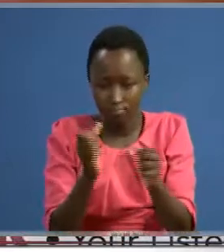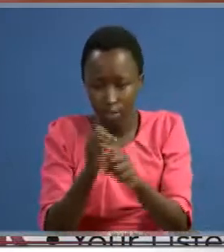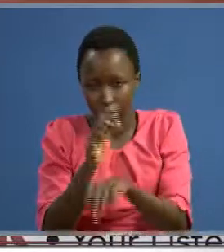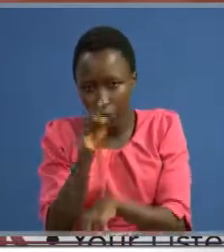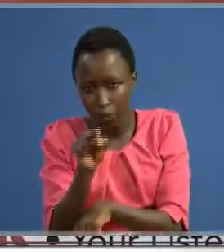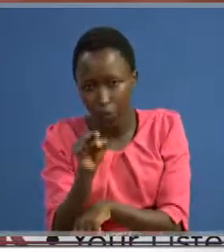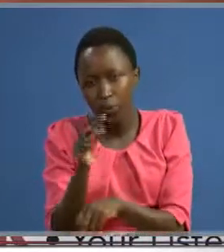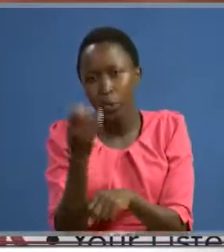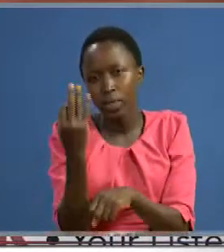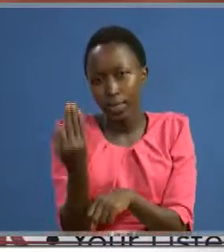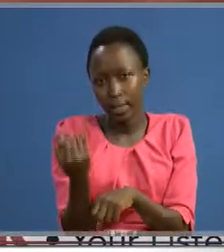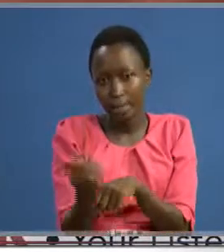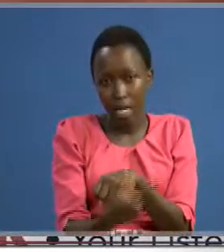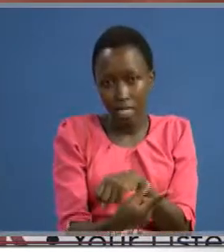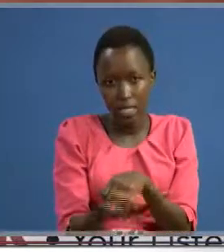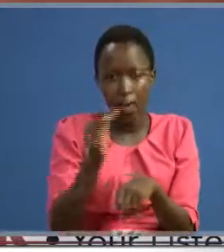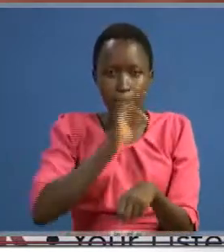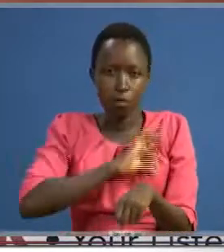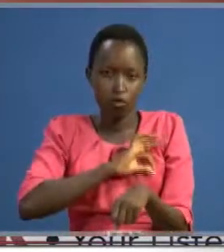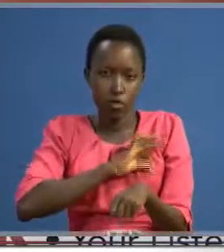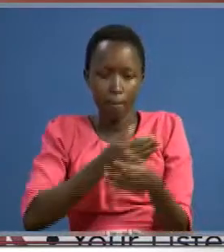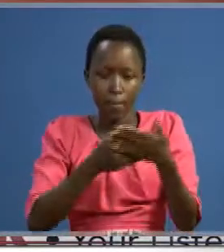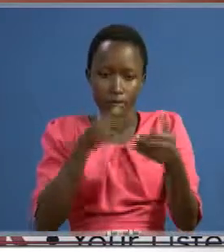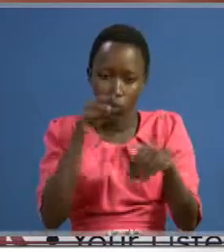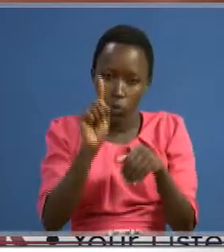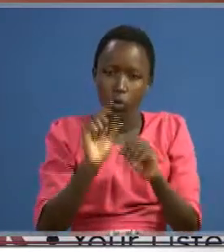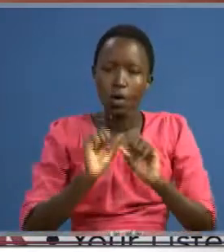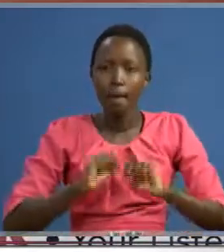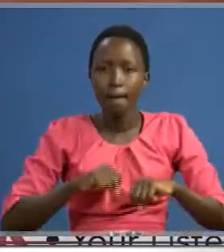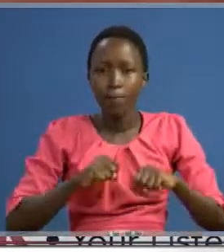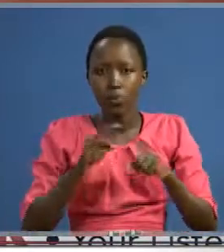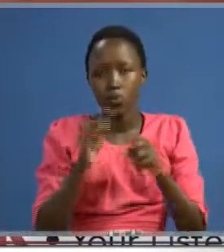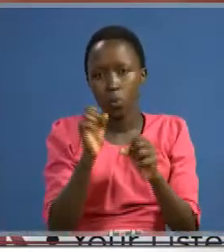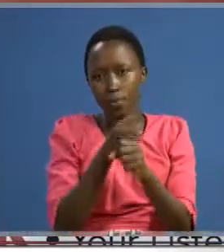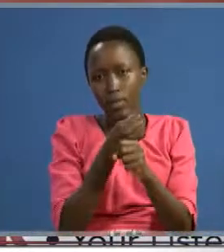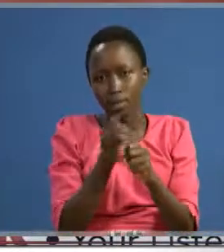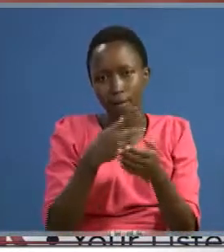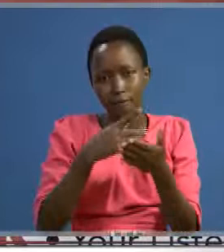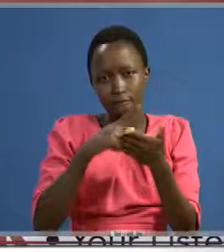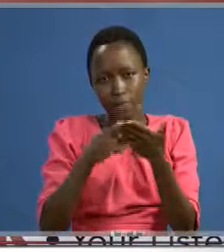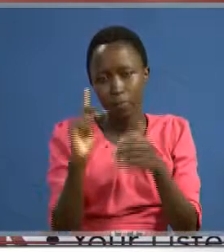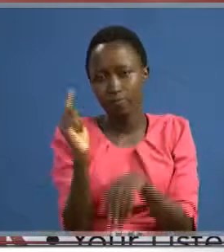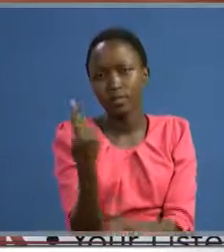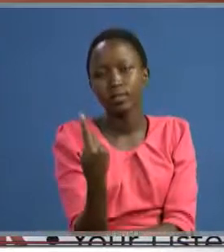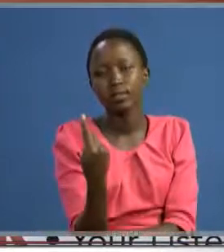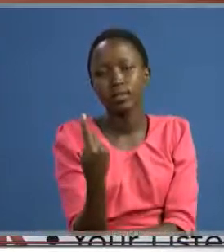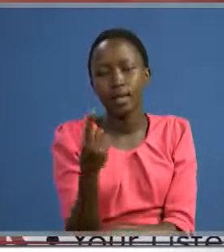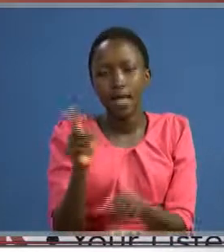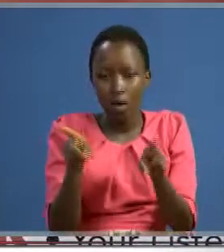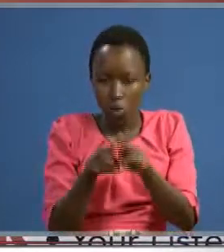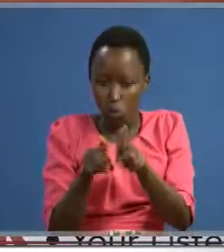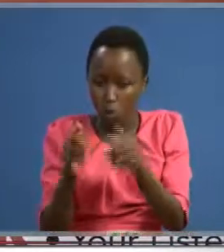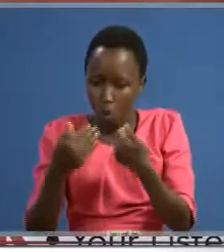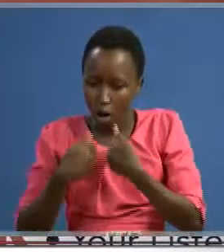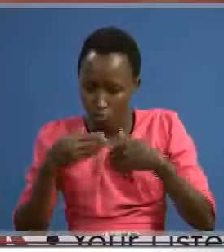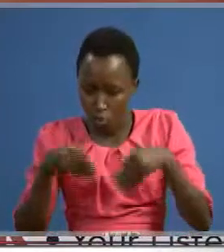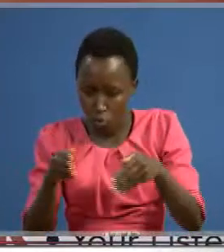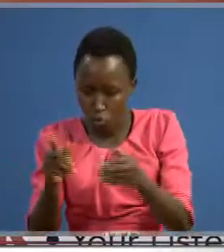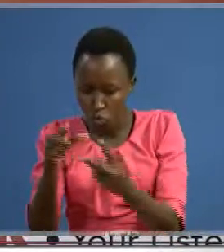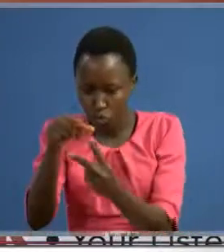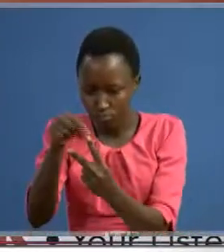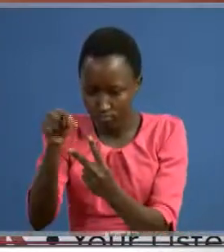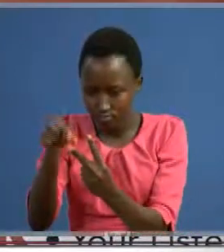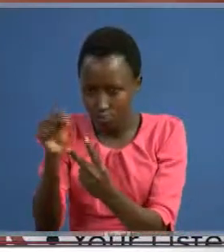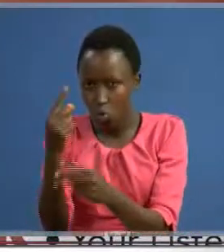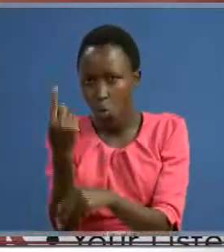you 3 months profit before you are even able to make the first payment. They will also have an opportunity to choose